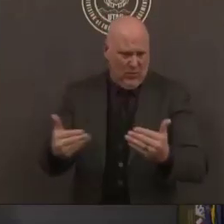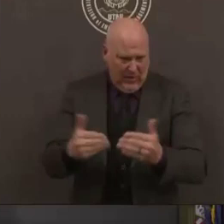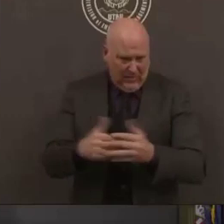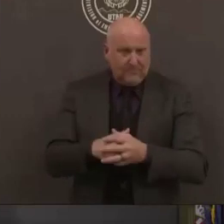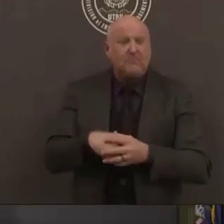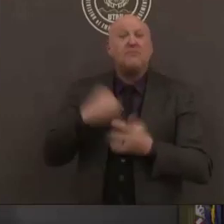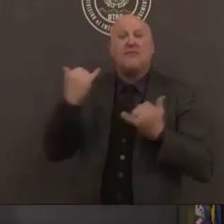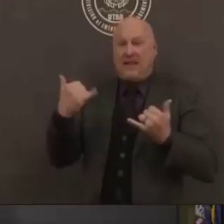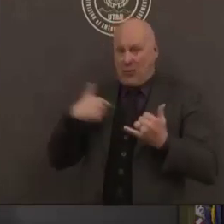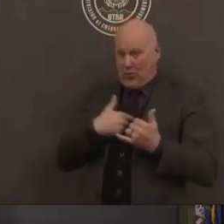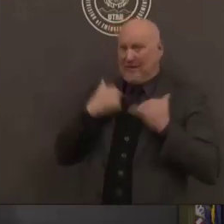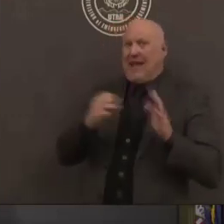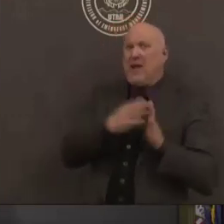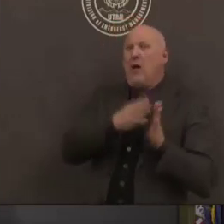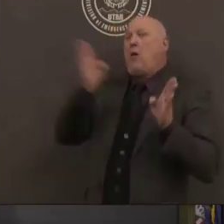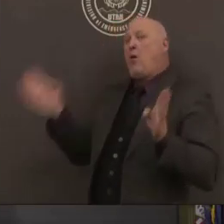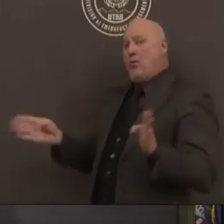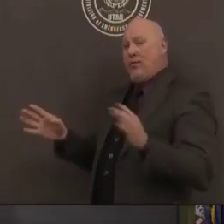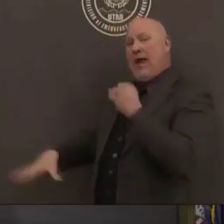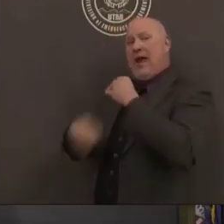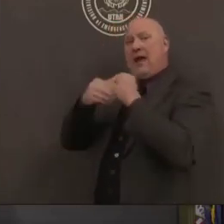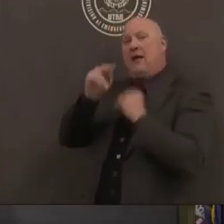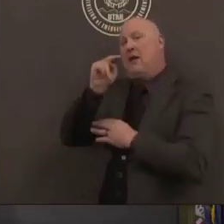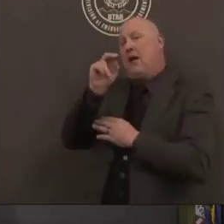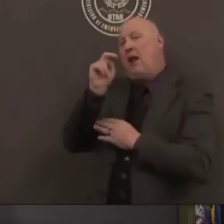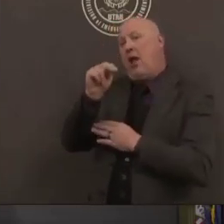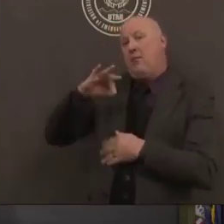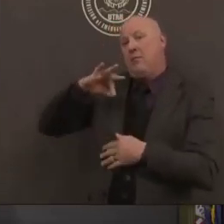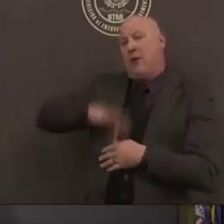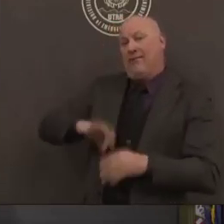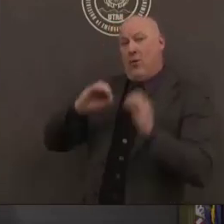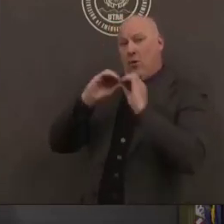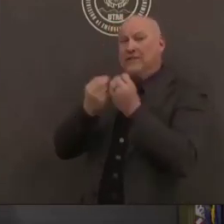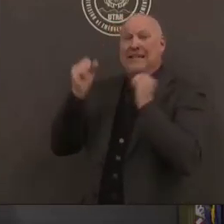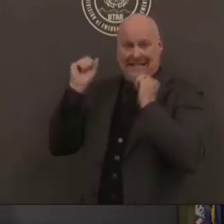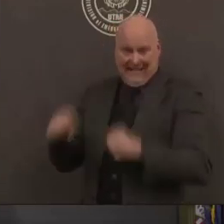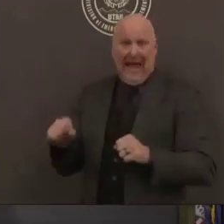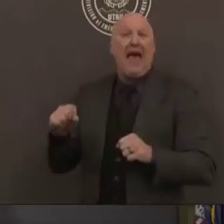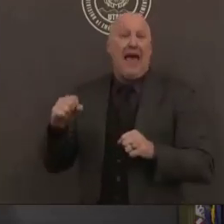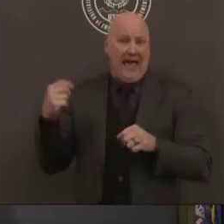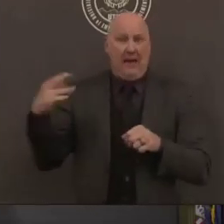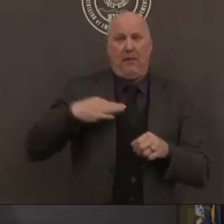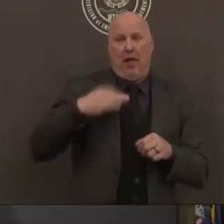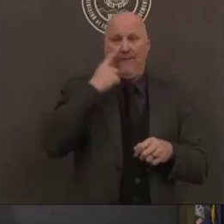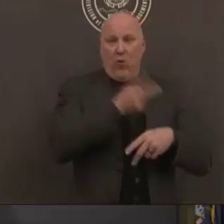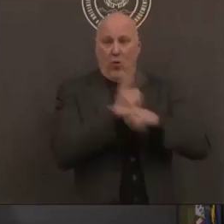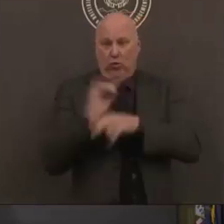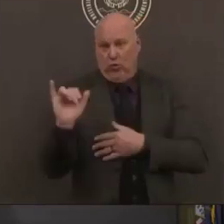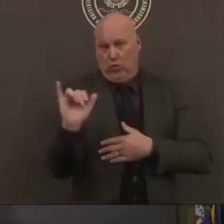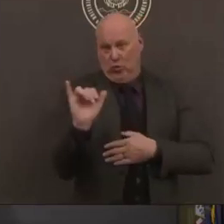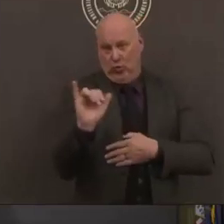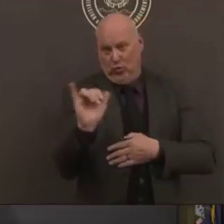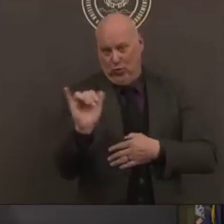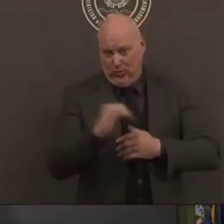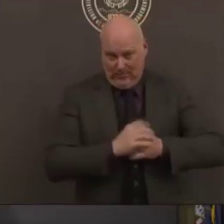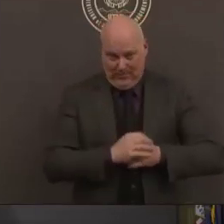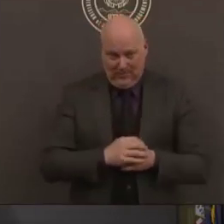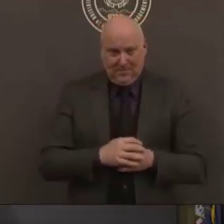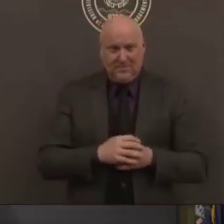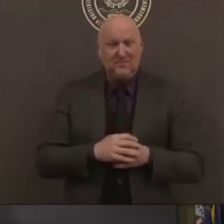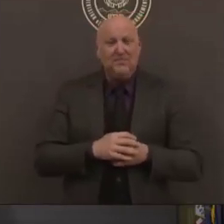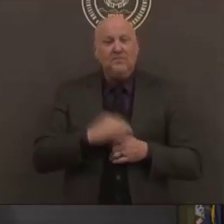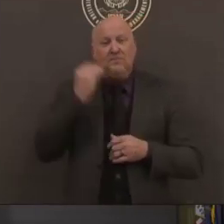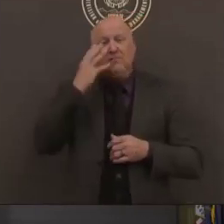funding. Businesses that applied for the first round but were unsuccessful will have their applications